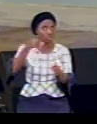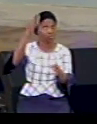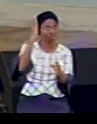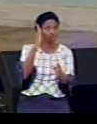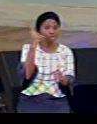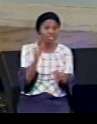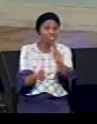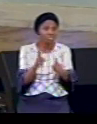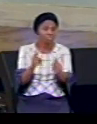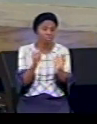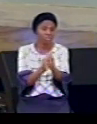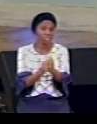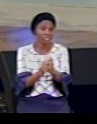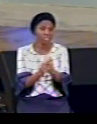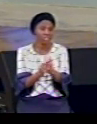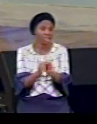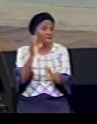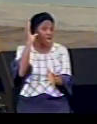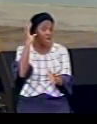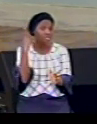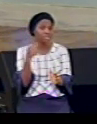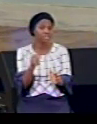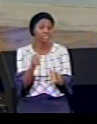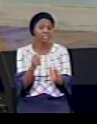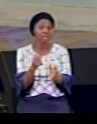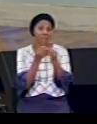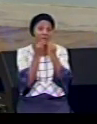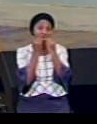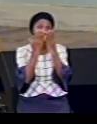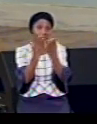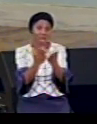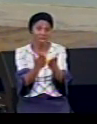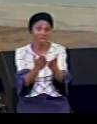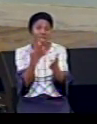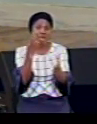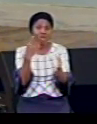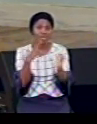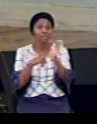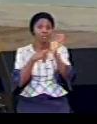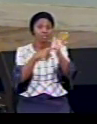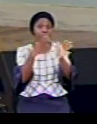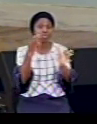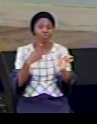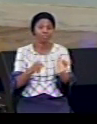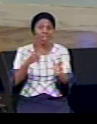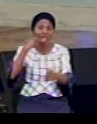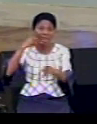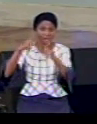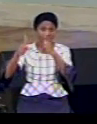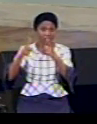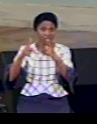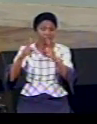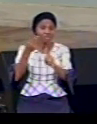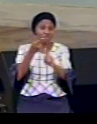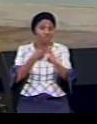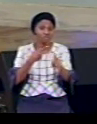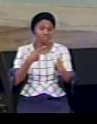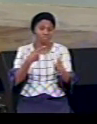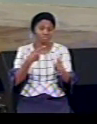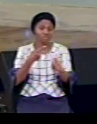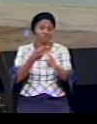The people that heard the declaration of the prophet of the Lord. They heard it the previous day.